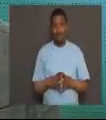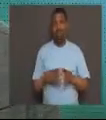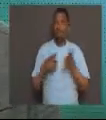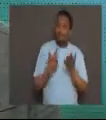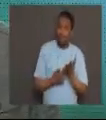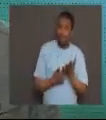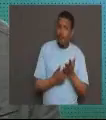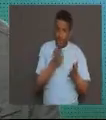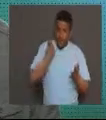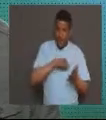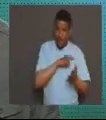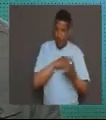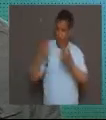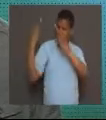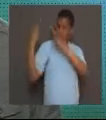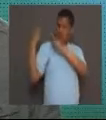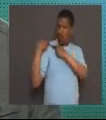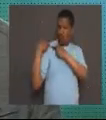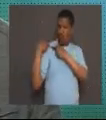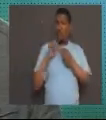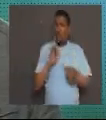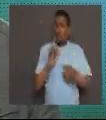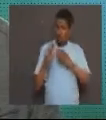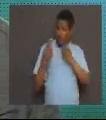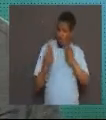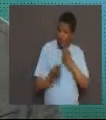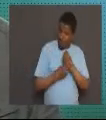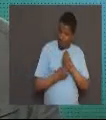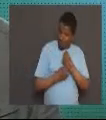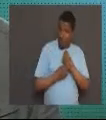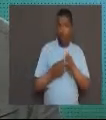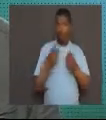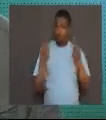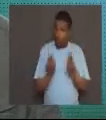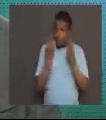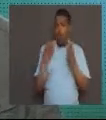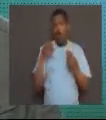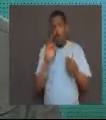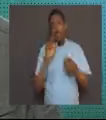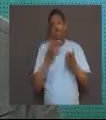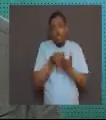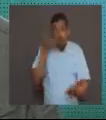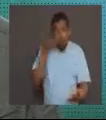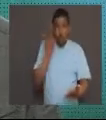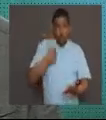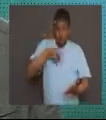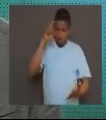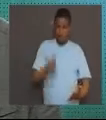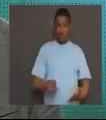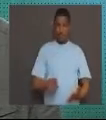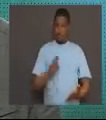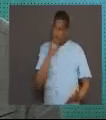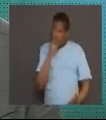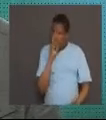Since we are all responsible for the consumption of resources, we must be